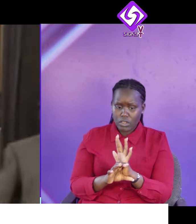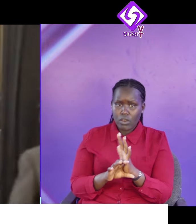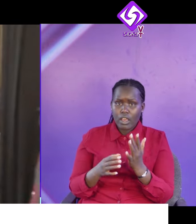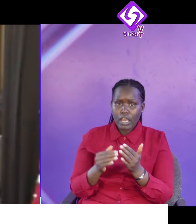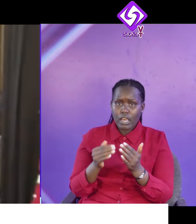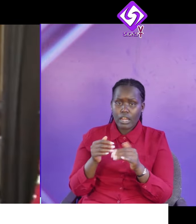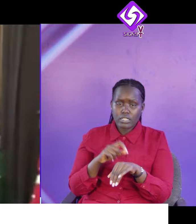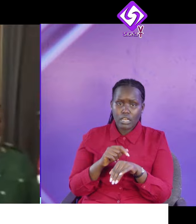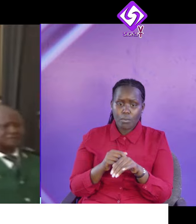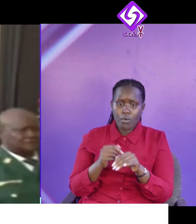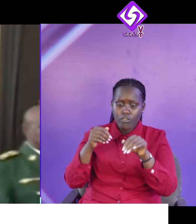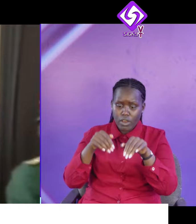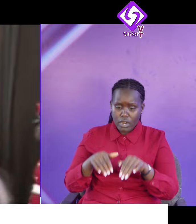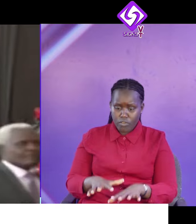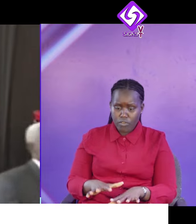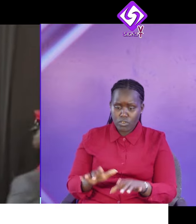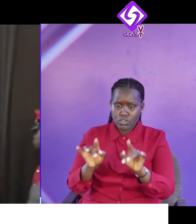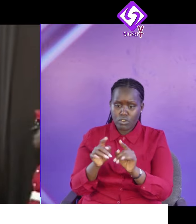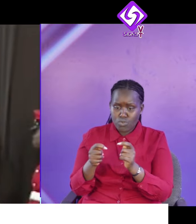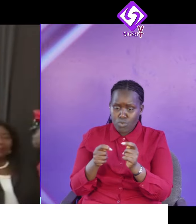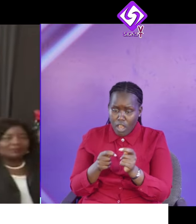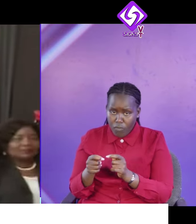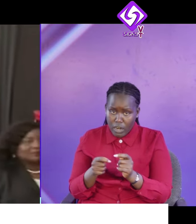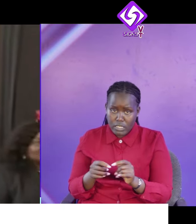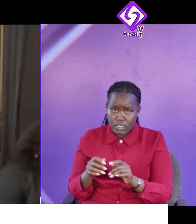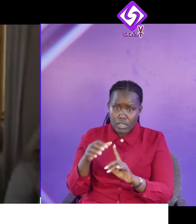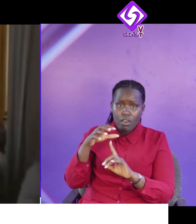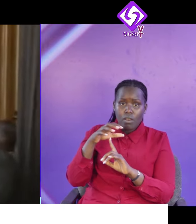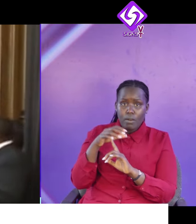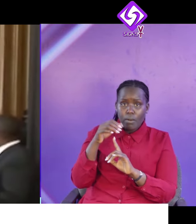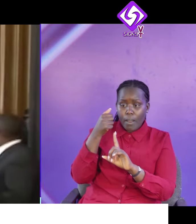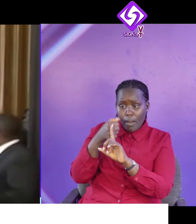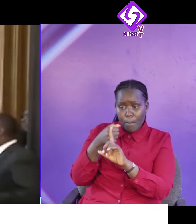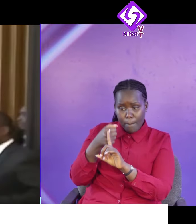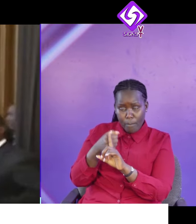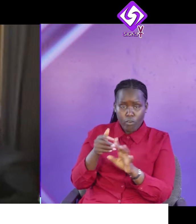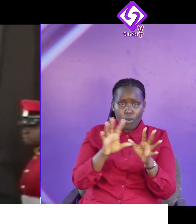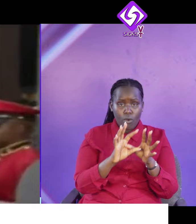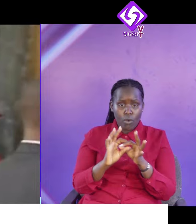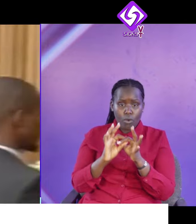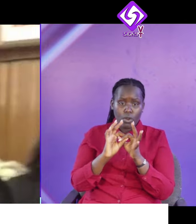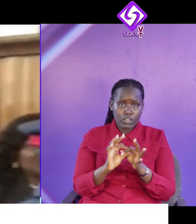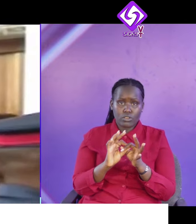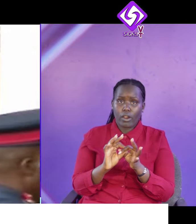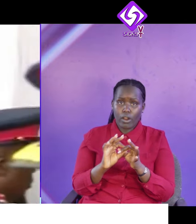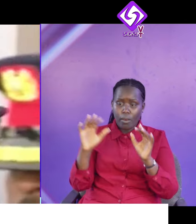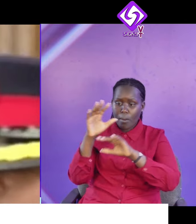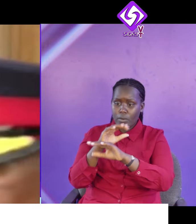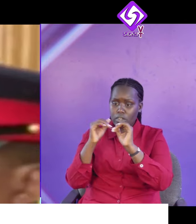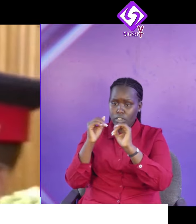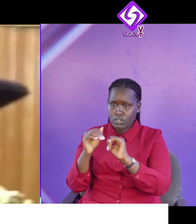devolution and new governance. A champion of coalitions, a five-time presidential